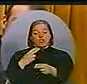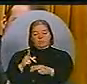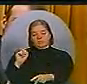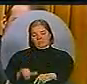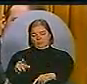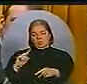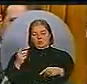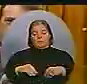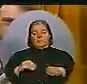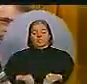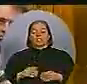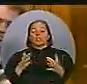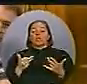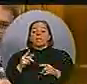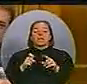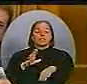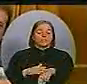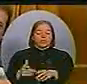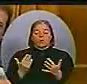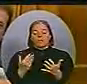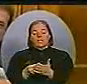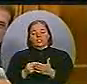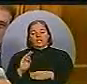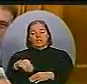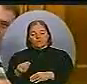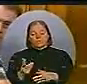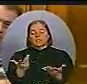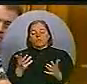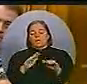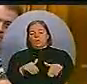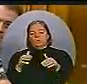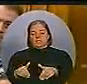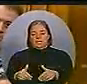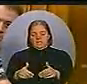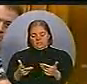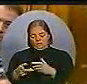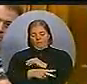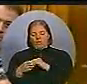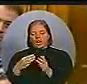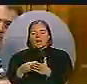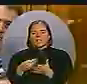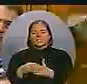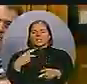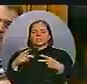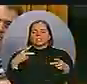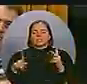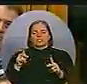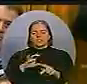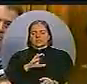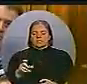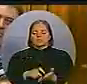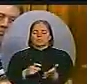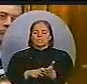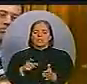How much money have they had to pay back? Are there going to be consequences for ripping off the taxpayers? And will the Conservatives stop defending the entitlements of these